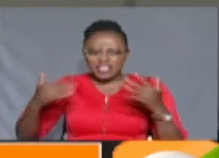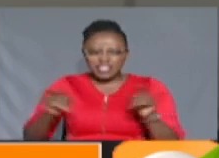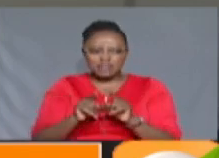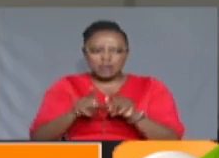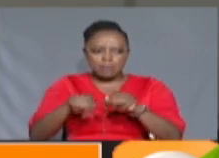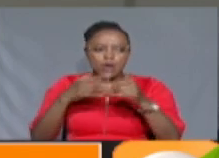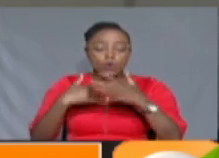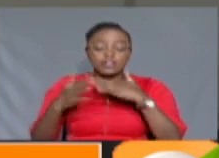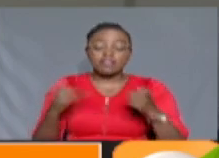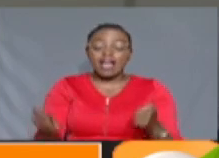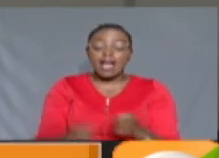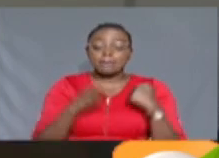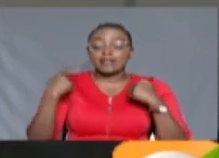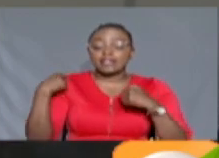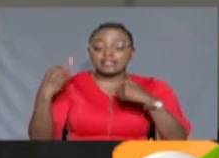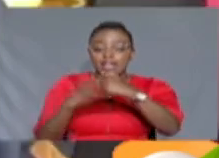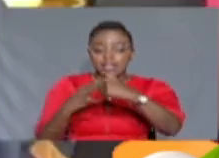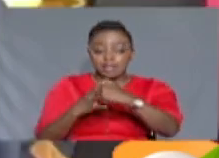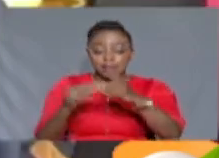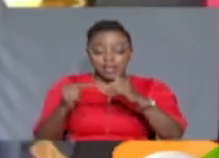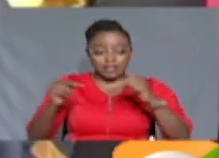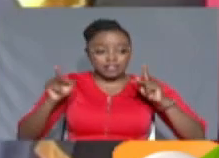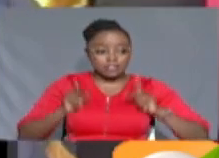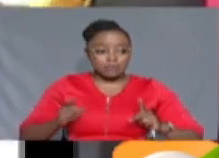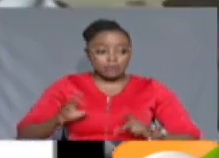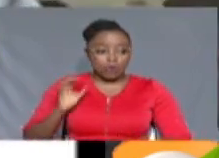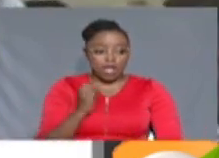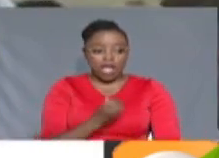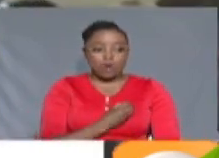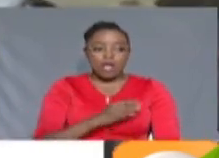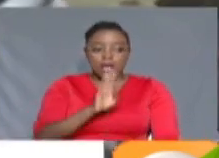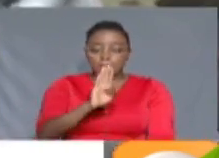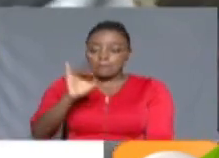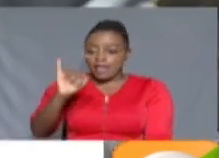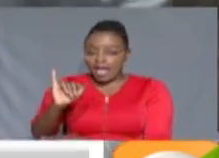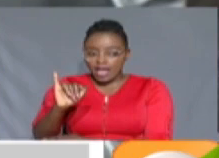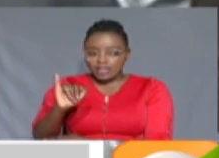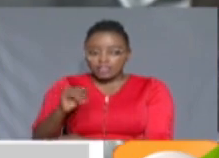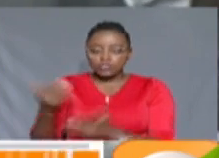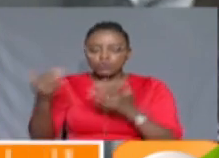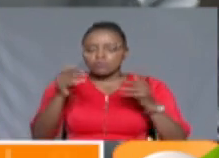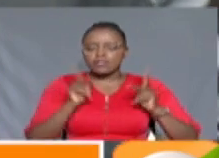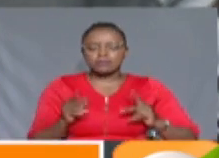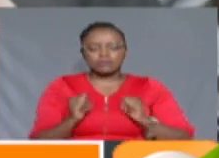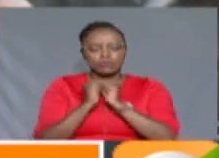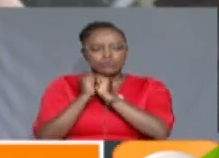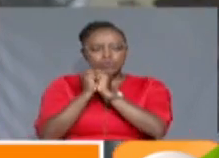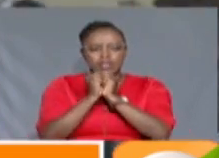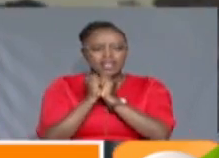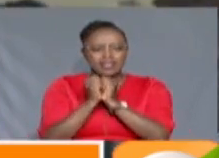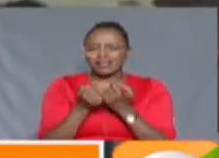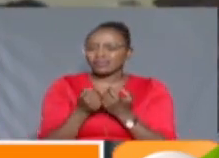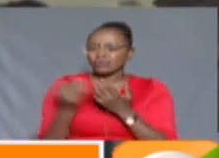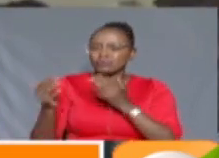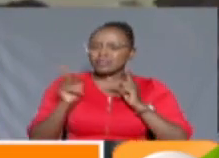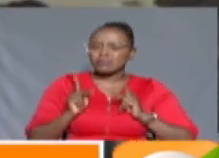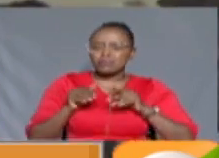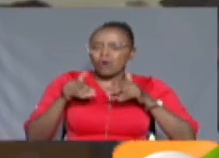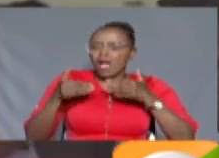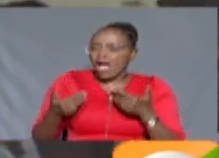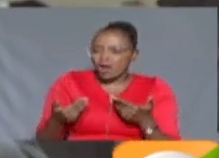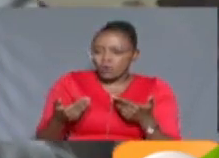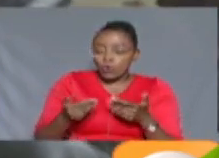that happened in Kibra against our own people. Hata BBI number one, ati ni kuleta wa Kenya pamoja. Kuleta wa Kenya pamoja namna